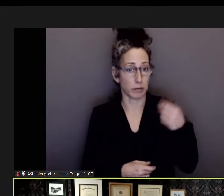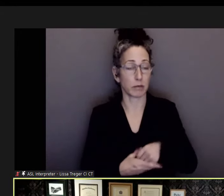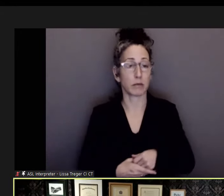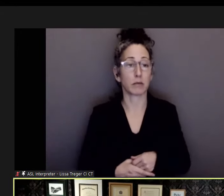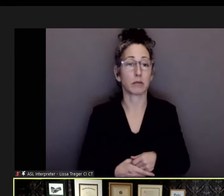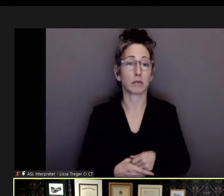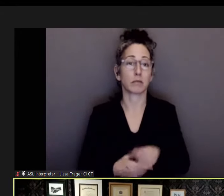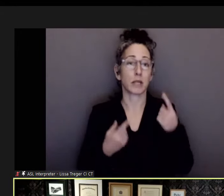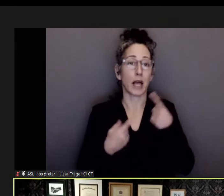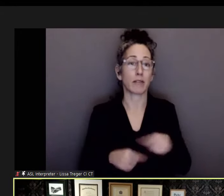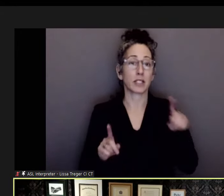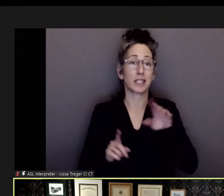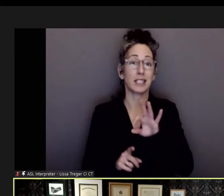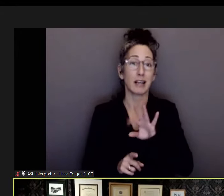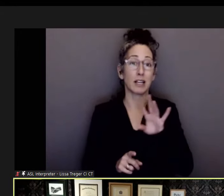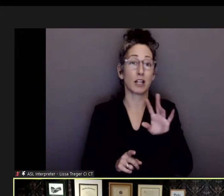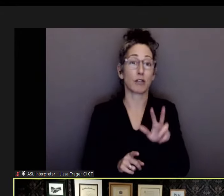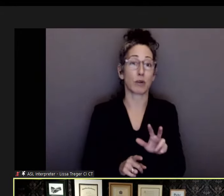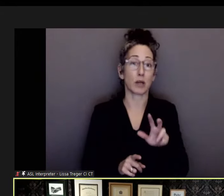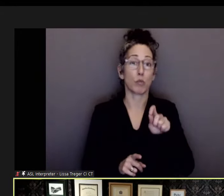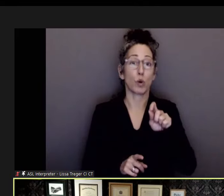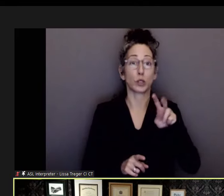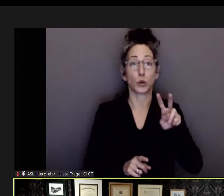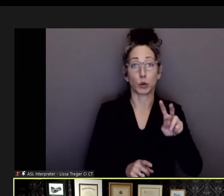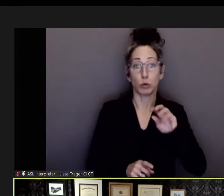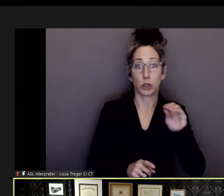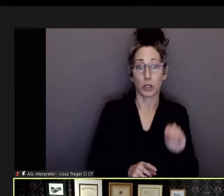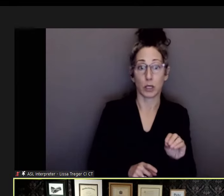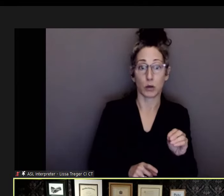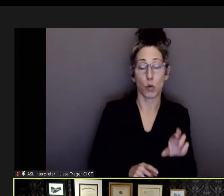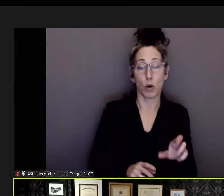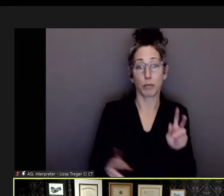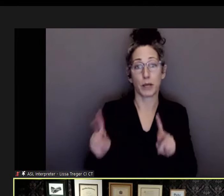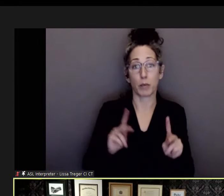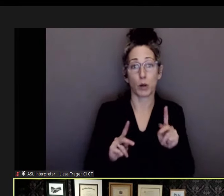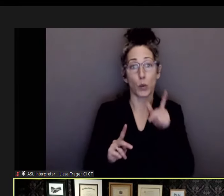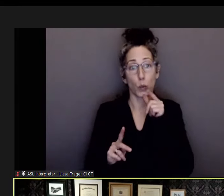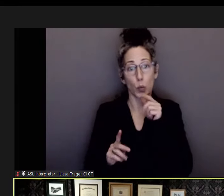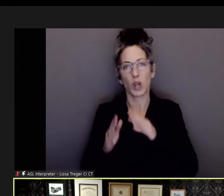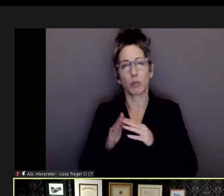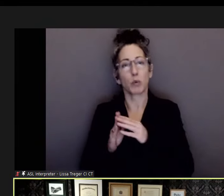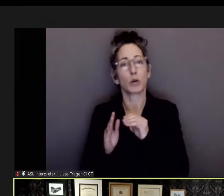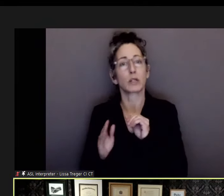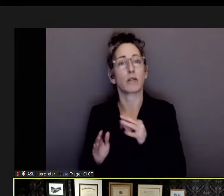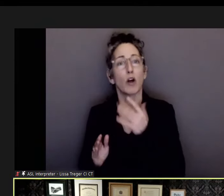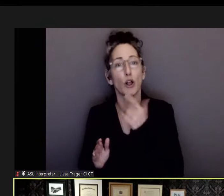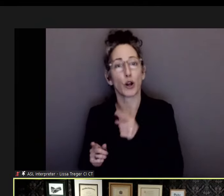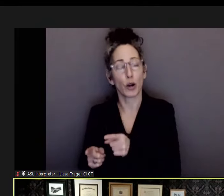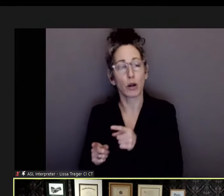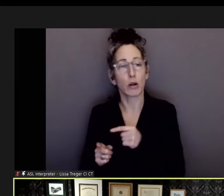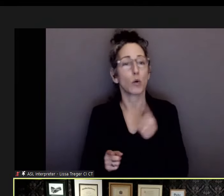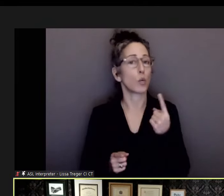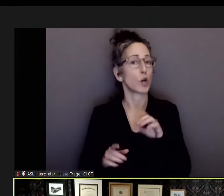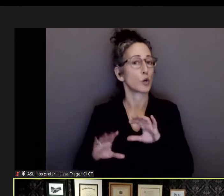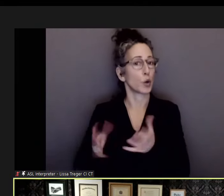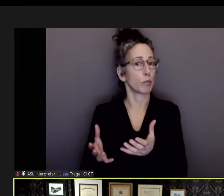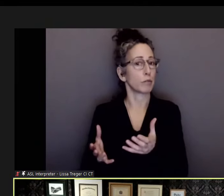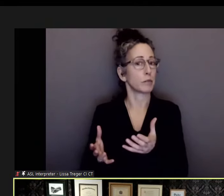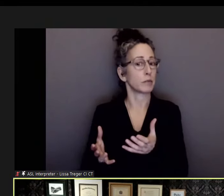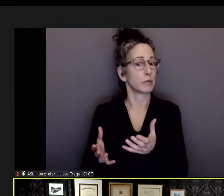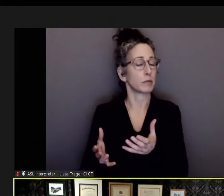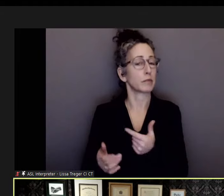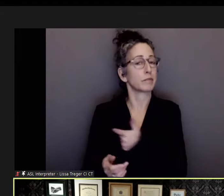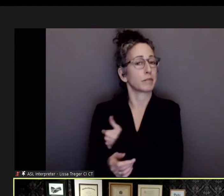of 93.2%, or those who weren't, or communities of color. We had one in the vaccine group